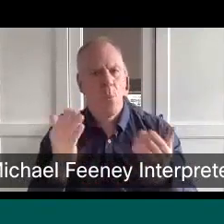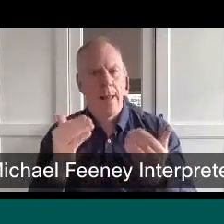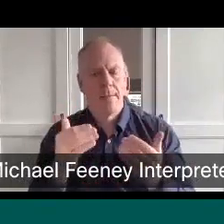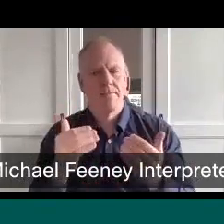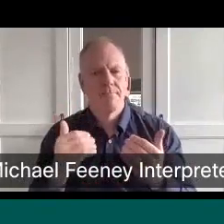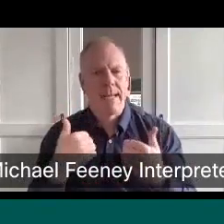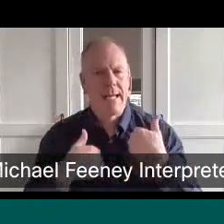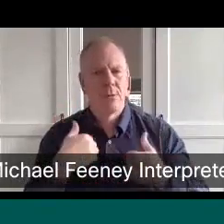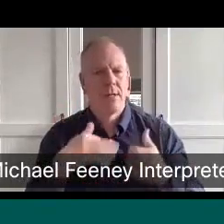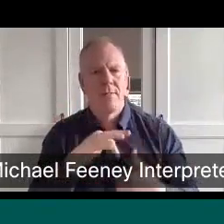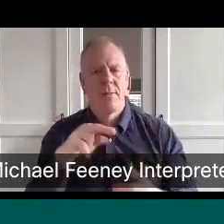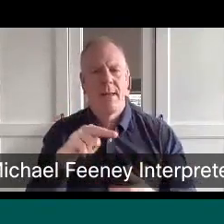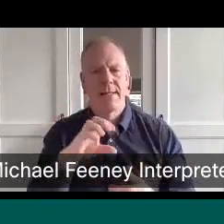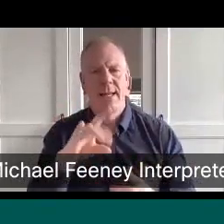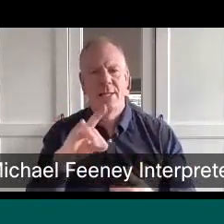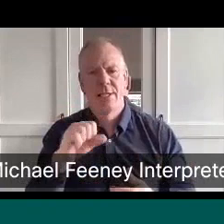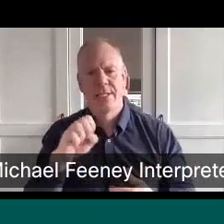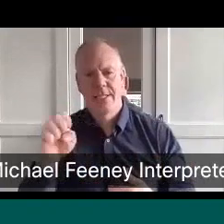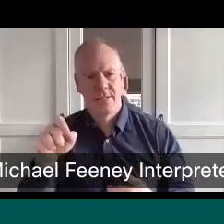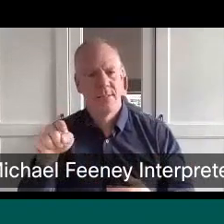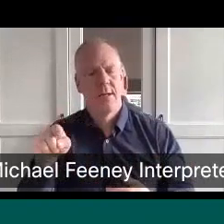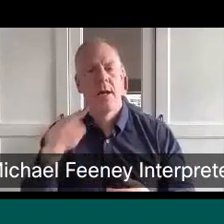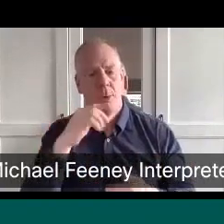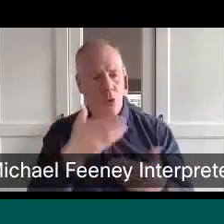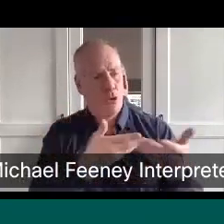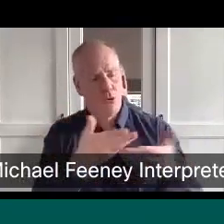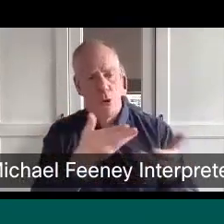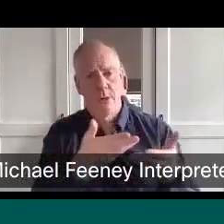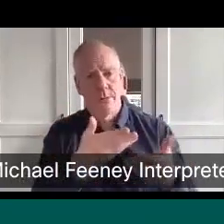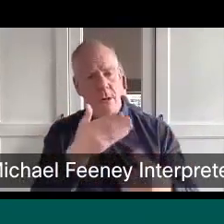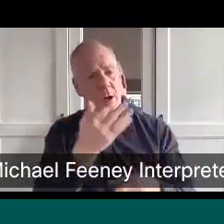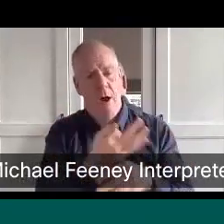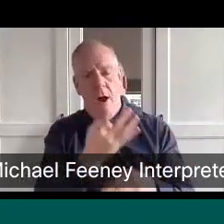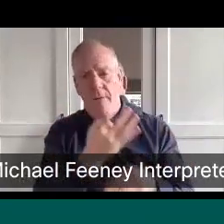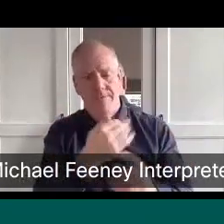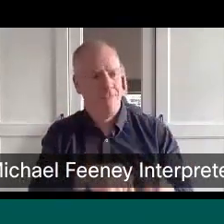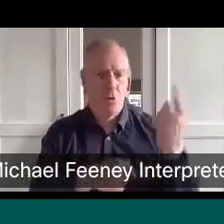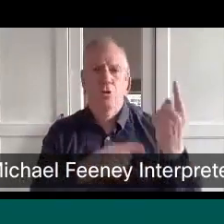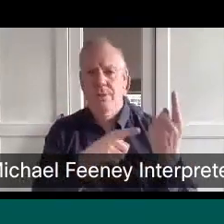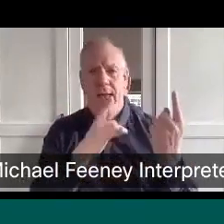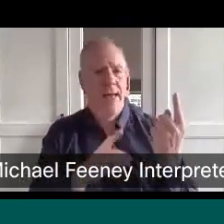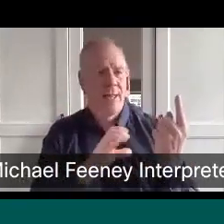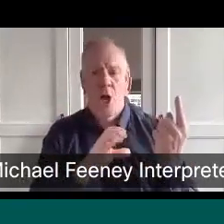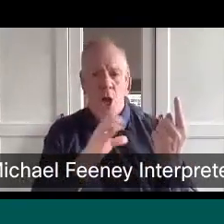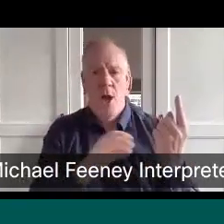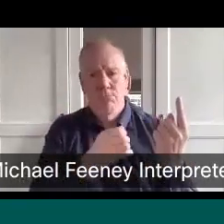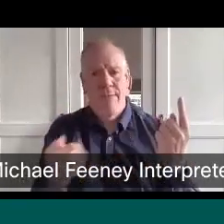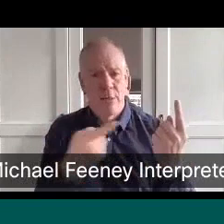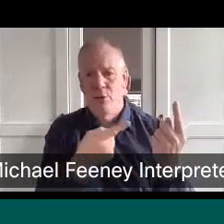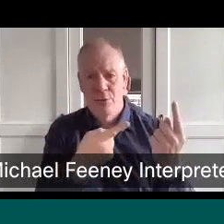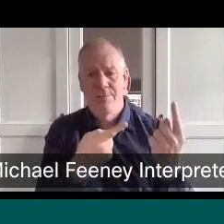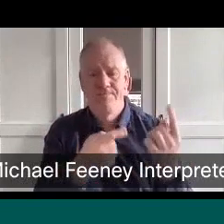NCHEs are showing, but I think, you know, consultants are very often going to be the principal healthcare providers,